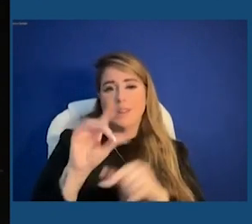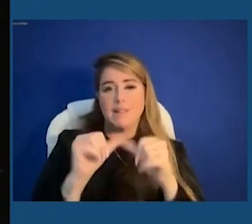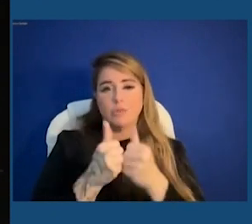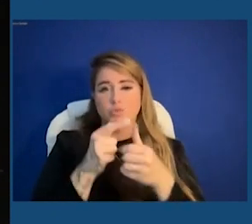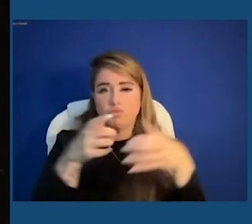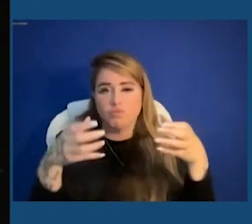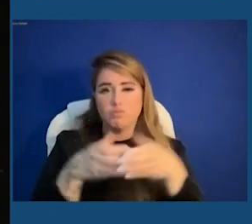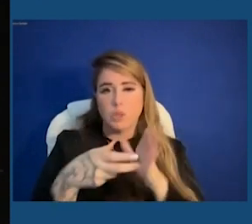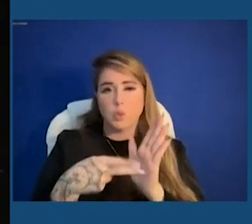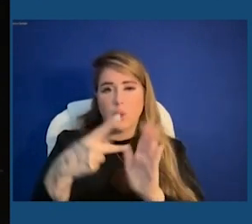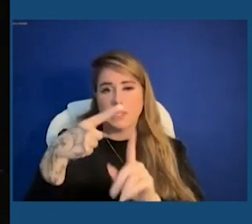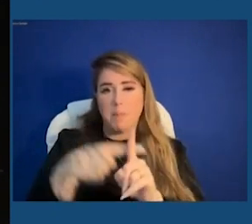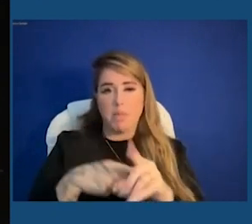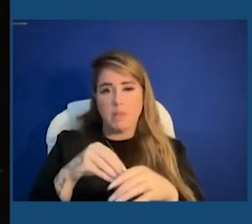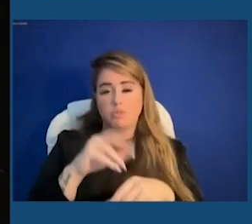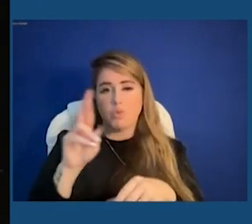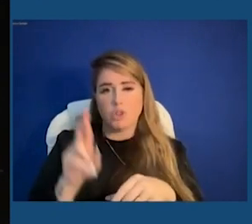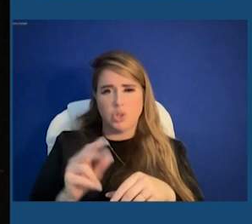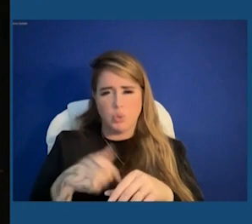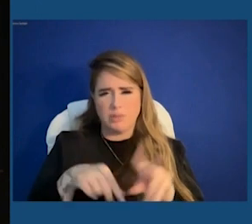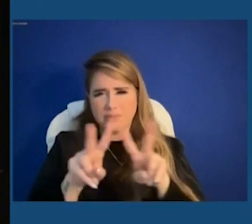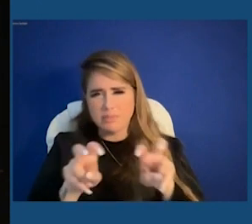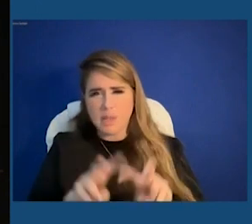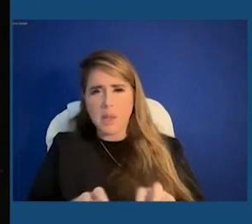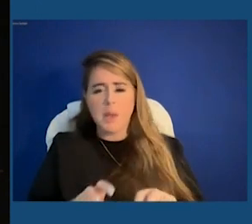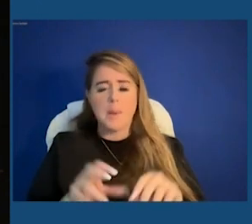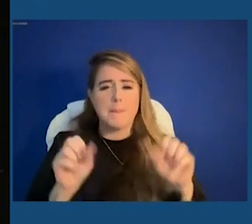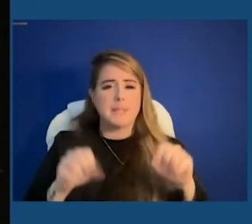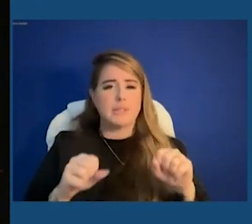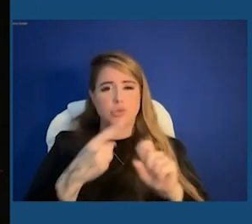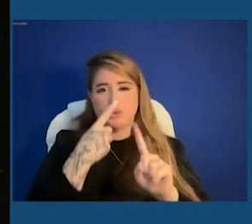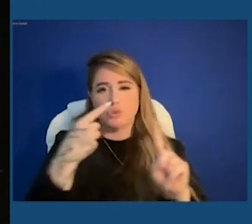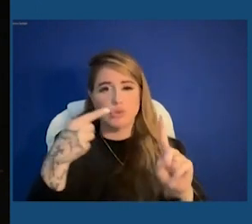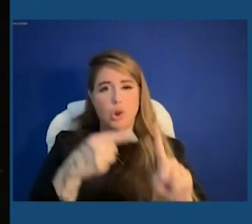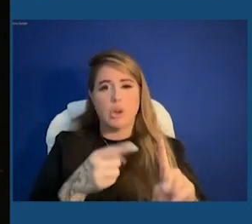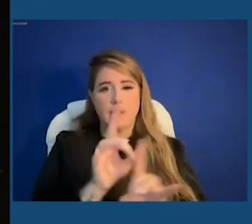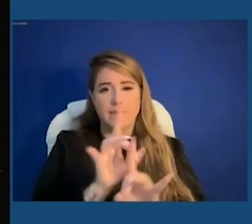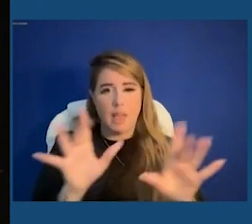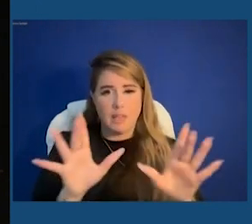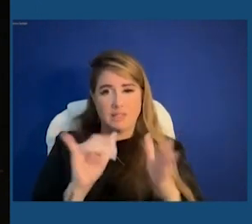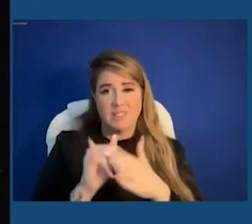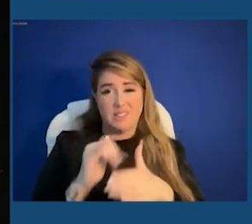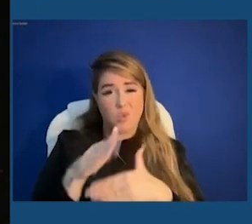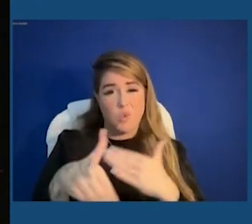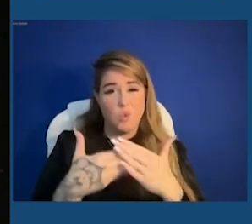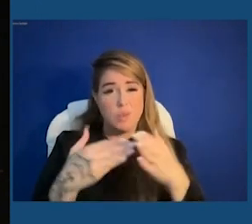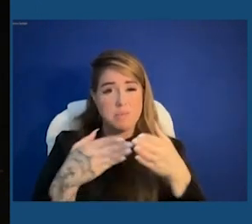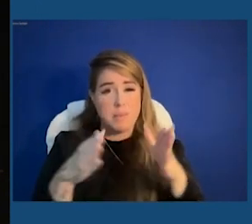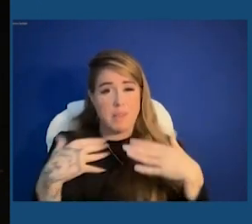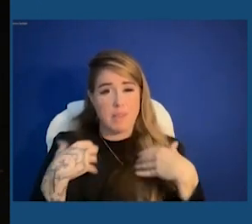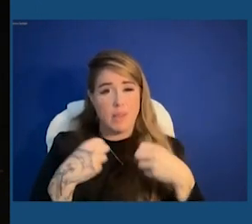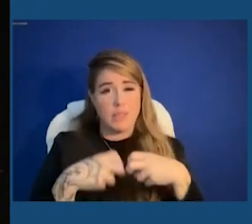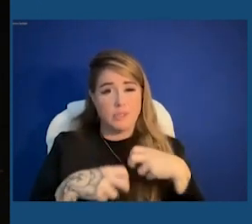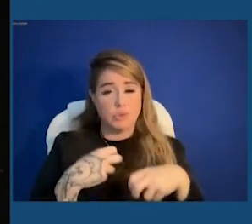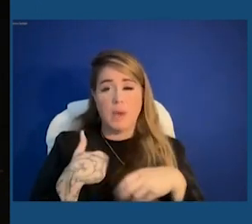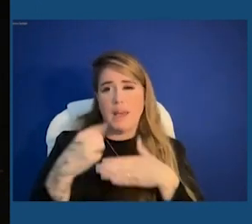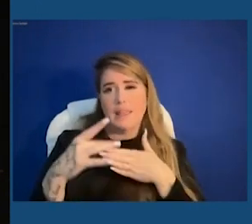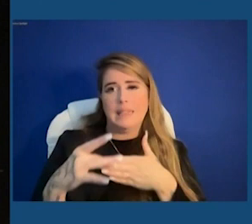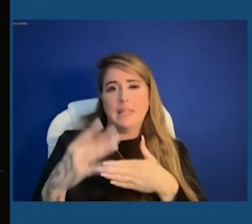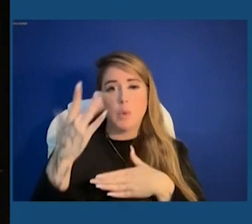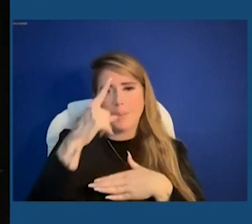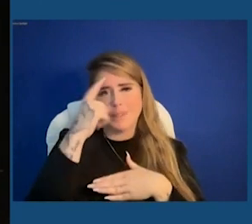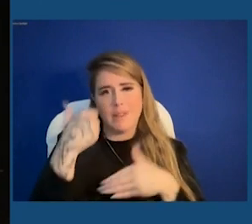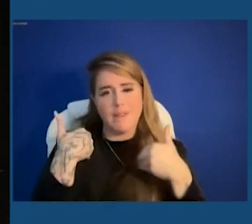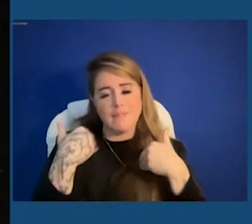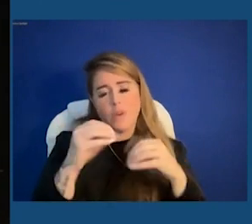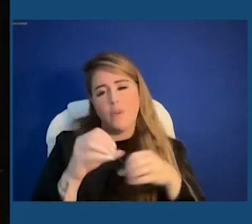York, and look at these potential targeted violence cases as a holistic public health issue as opposed to law enforcement. I lead it because I got the Office of Sheriff,